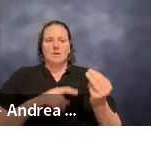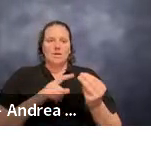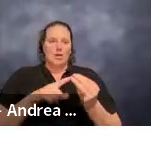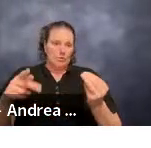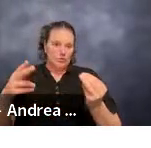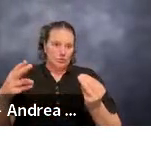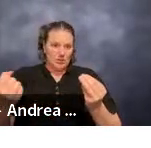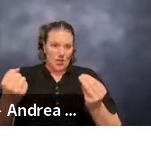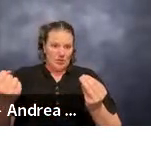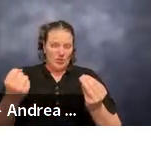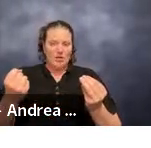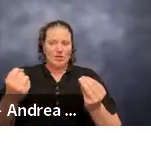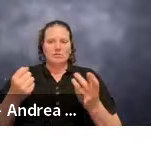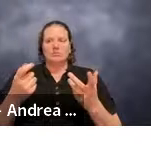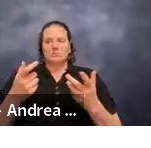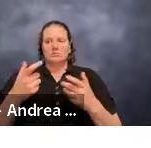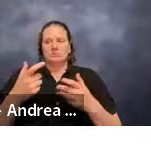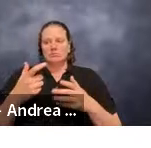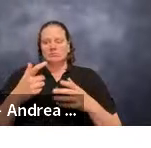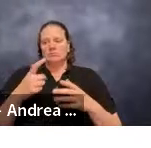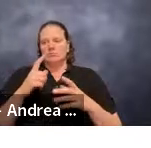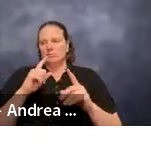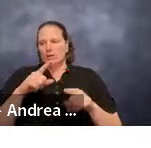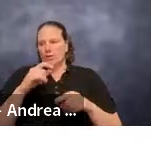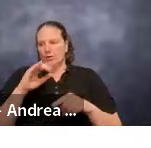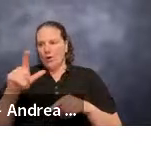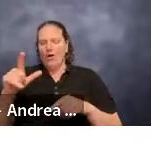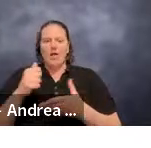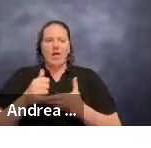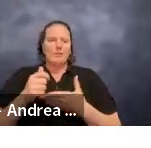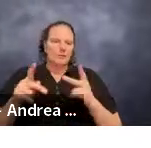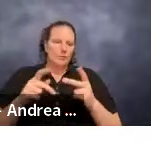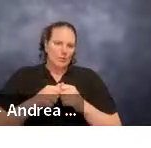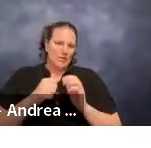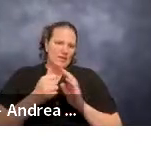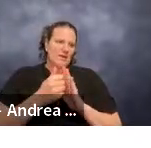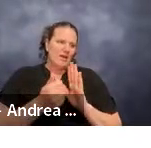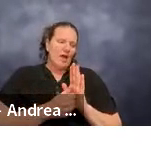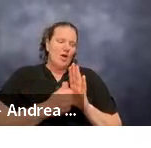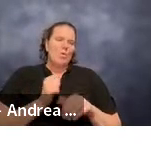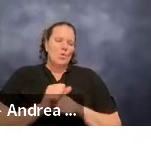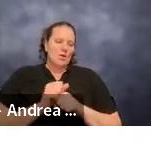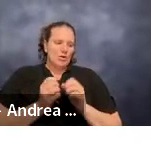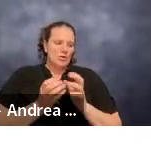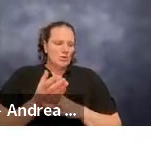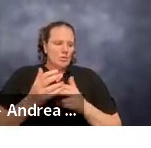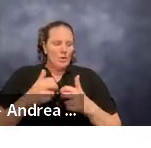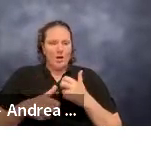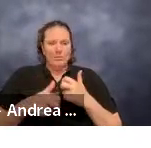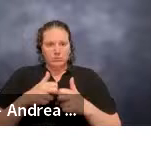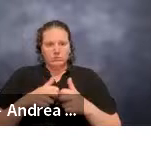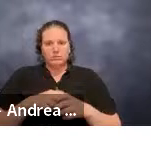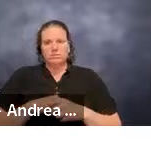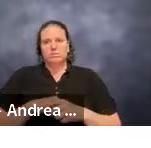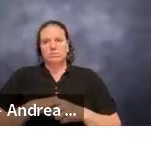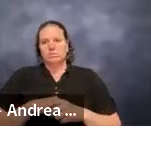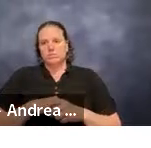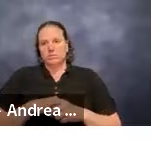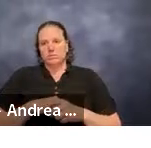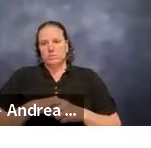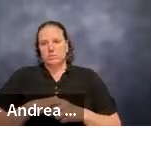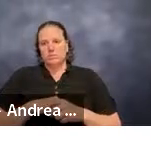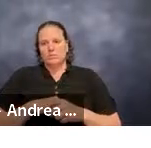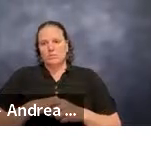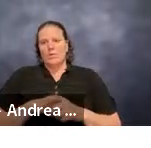Saturday. Taking calls, trying to help people with their accounts, working through problems, or just fulfilling